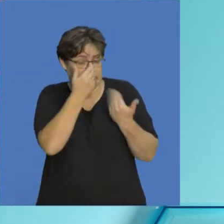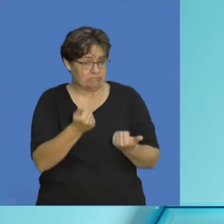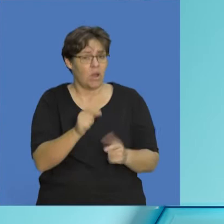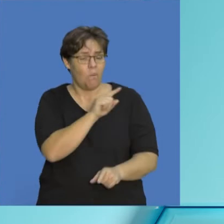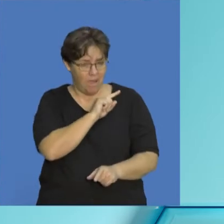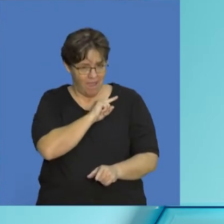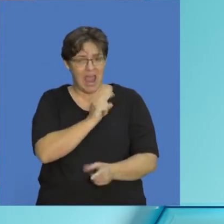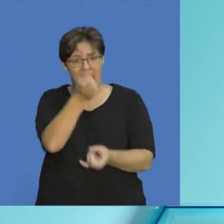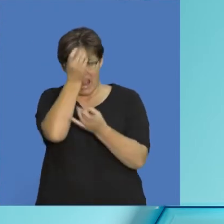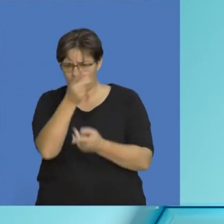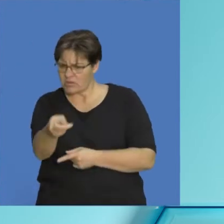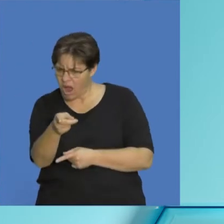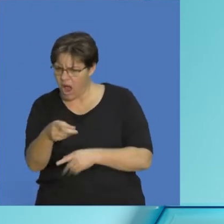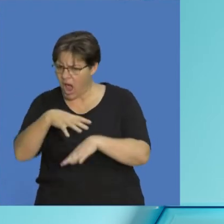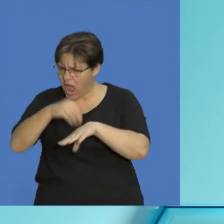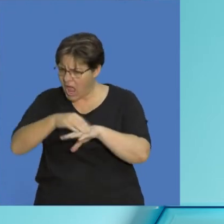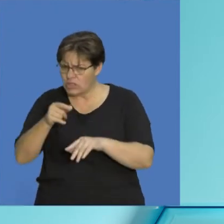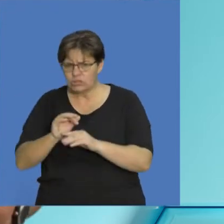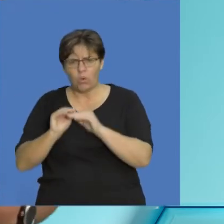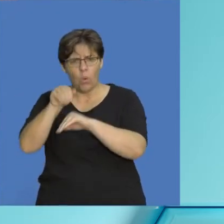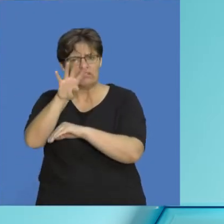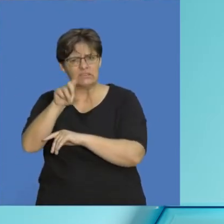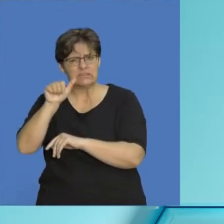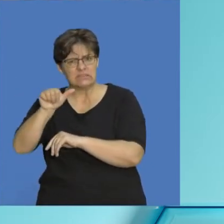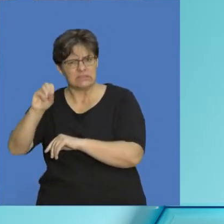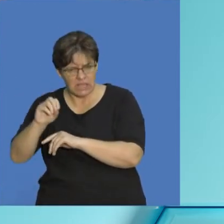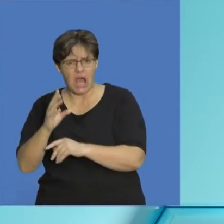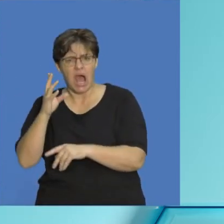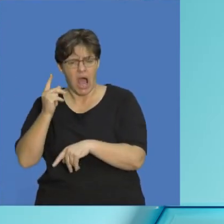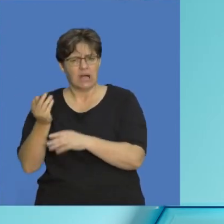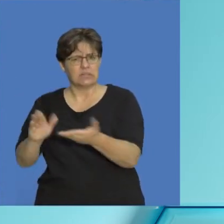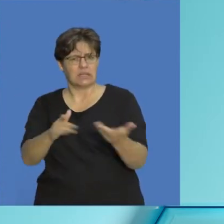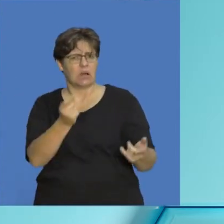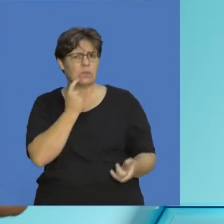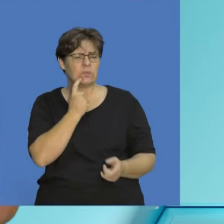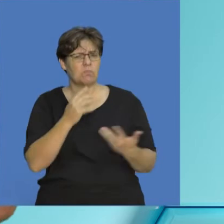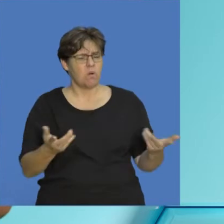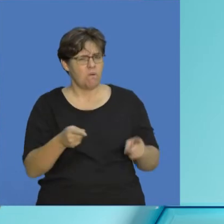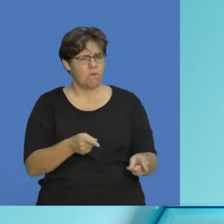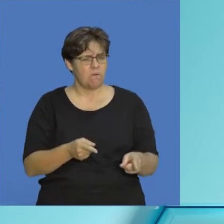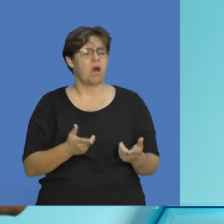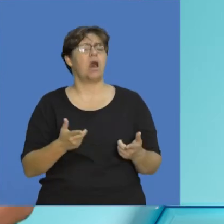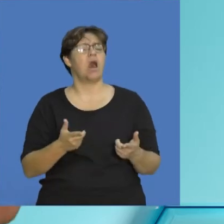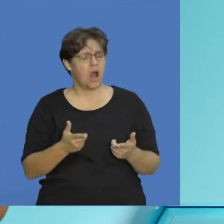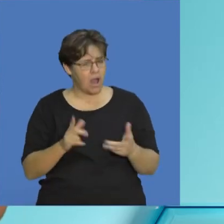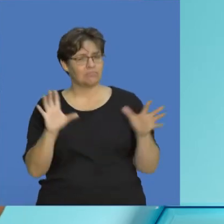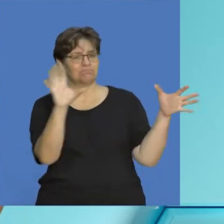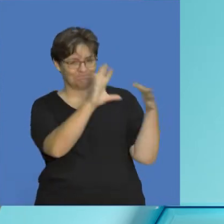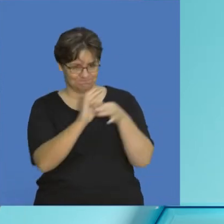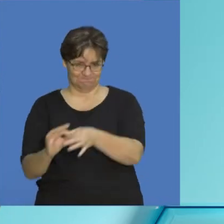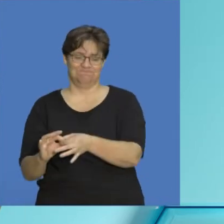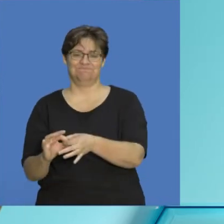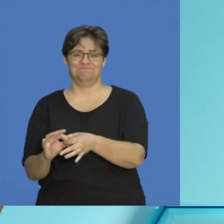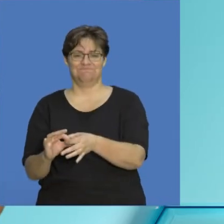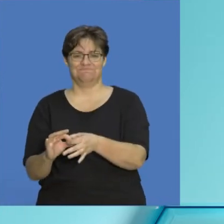of data, they'll collect data. People die from COVID. They have their age. So suddenly we can actually say,